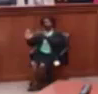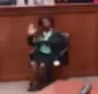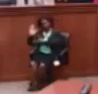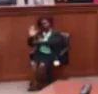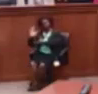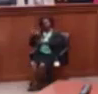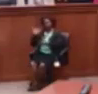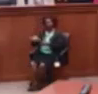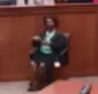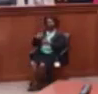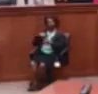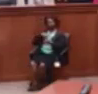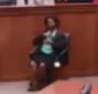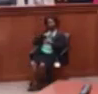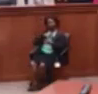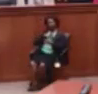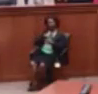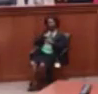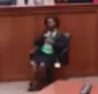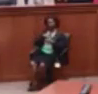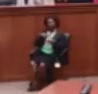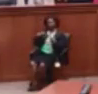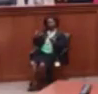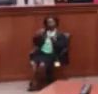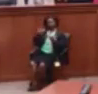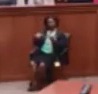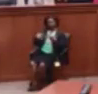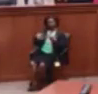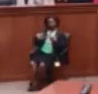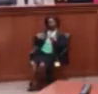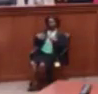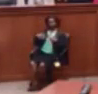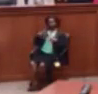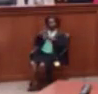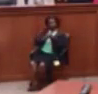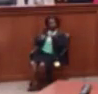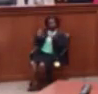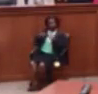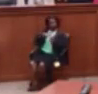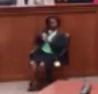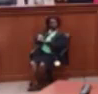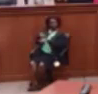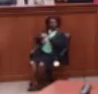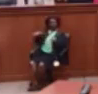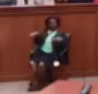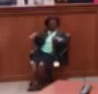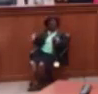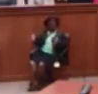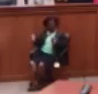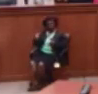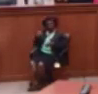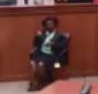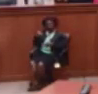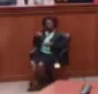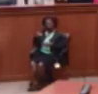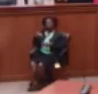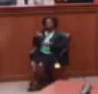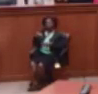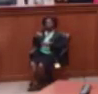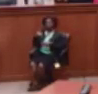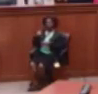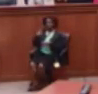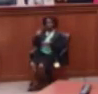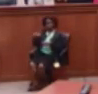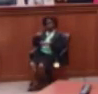we provide the opportunity for delivery of dual enrollment. I would likewise tell you that for too long, in my opinion, dual